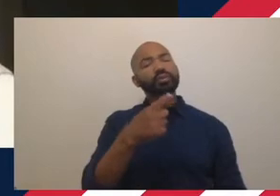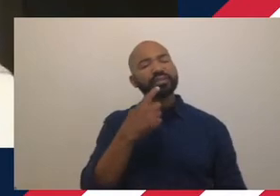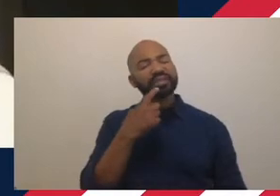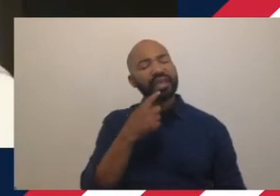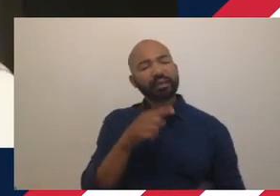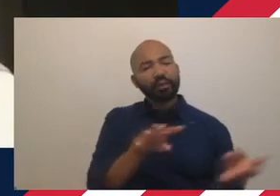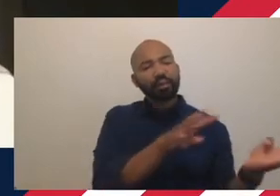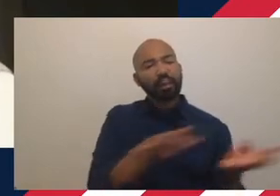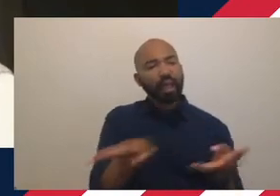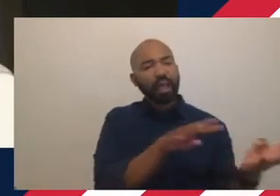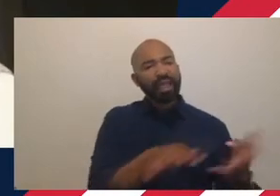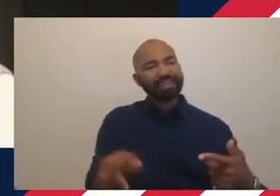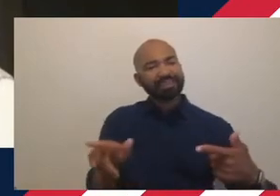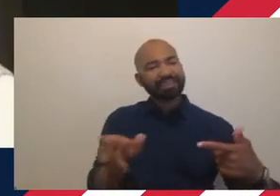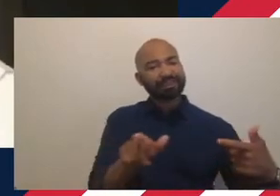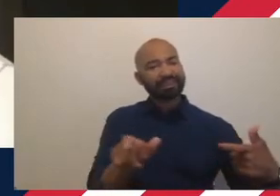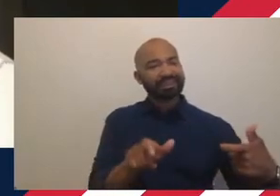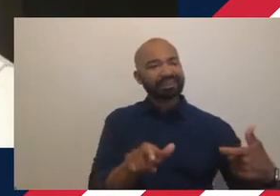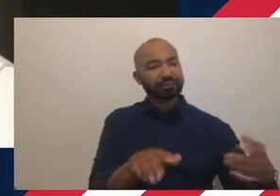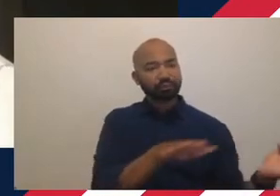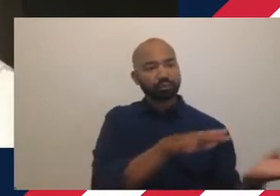that in the plants you represent,